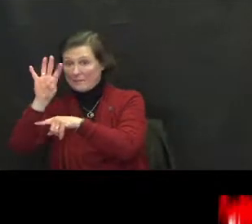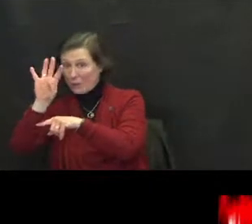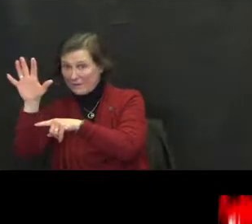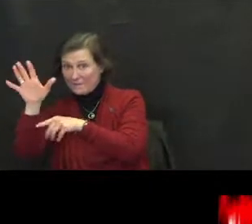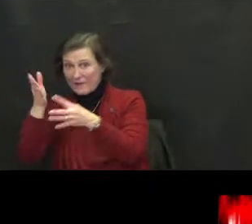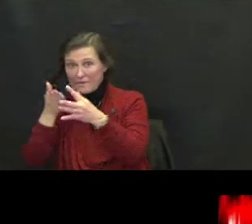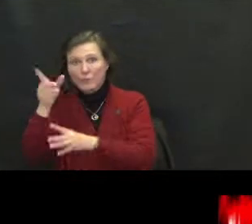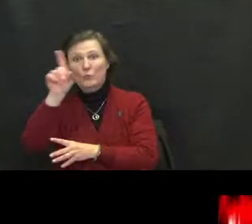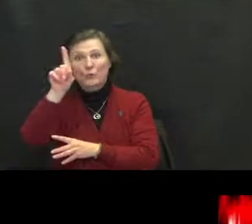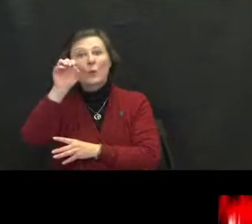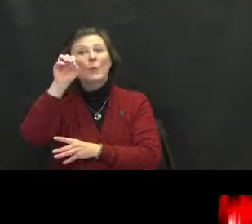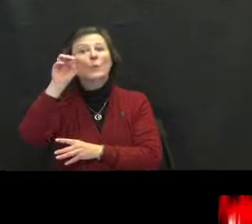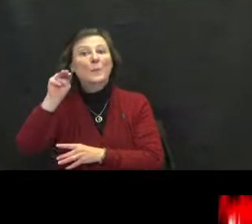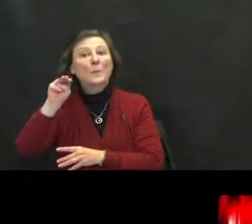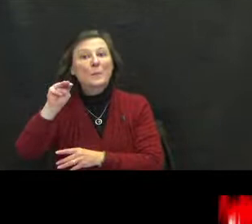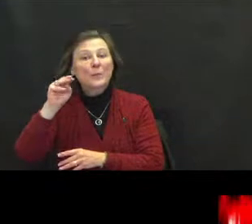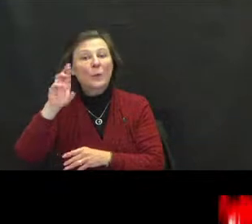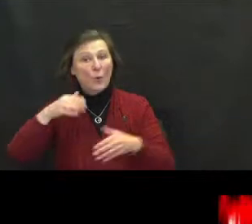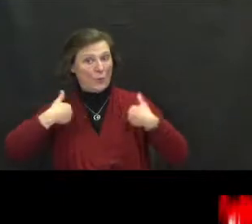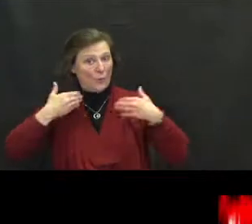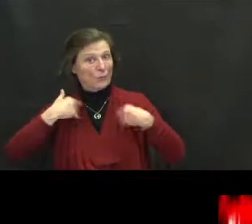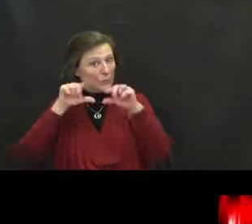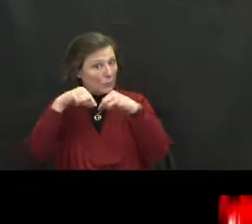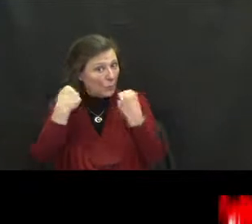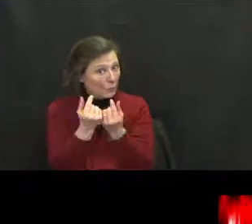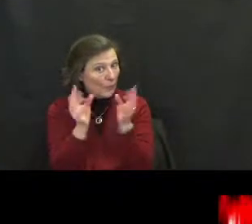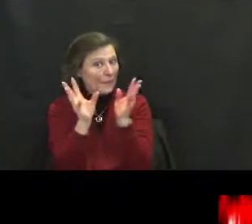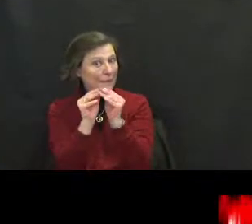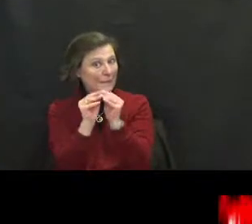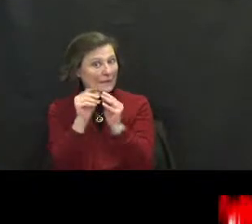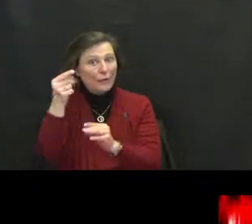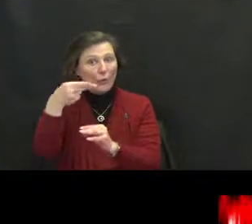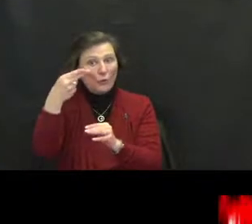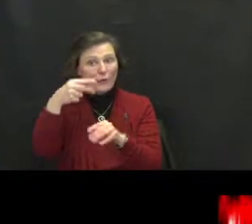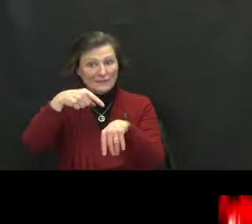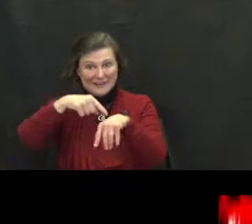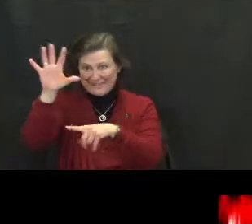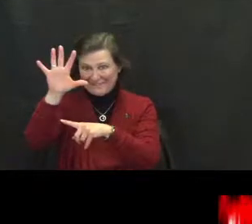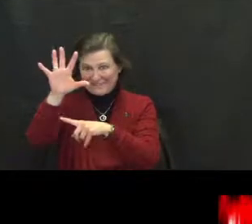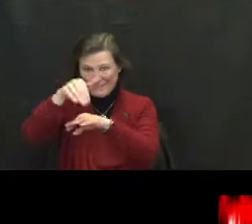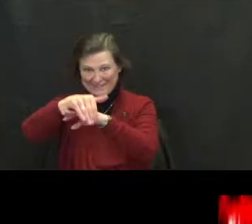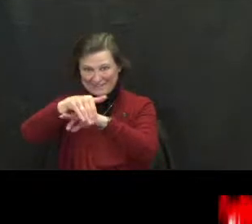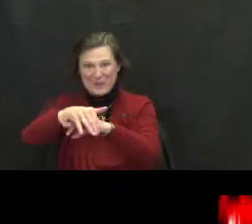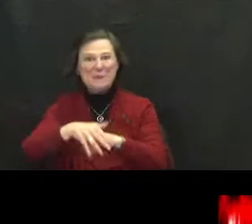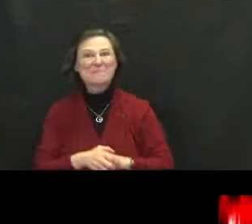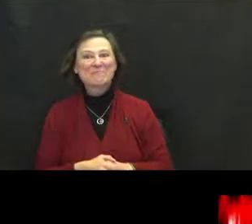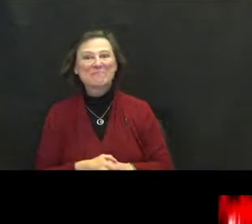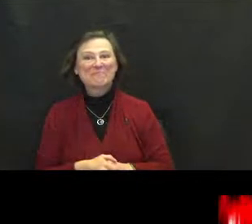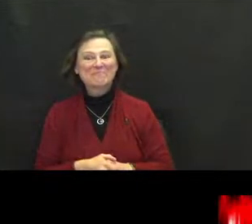via Zoom, or for the youth group meeting time on Thursdays at 5 p.m.